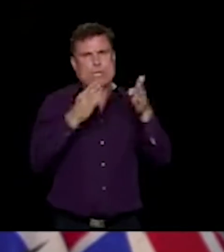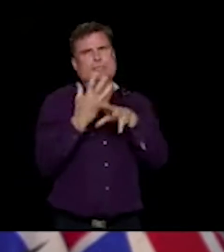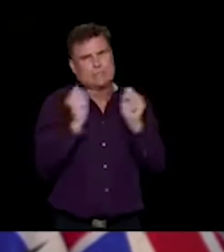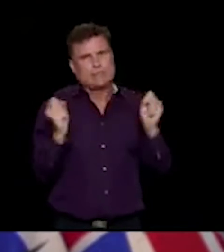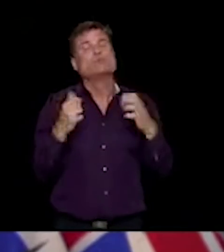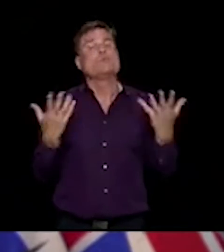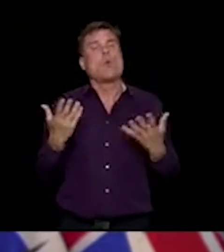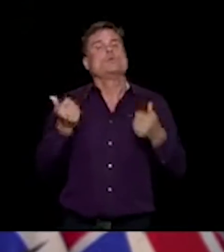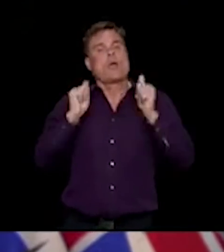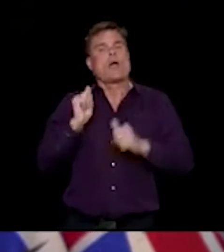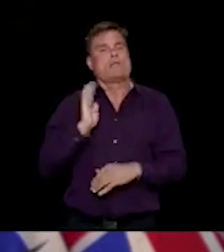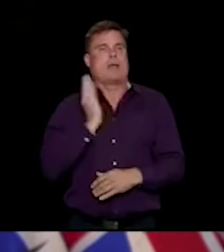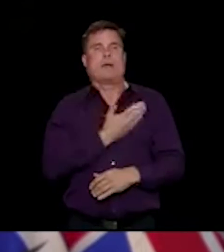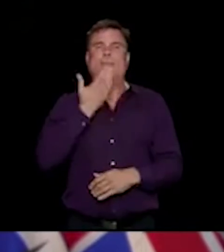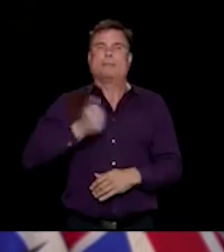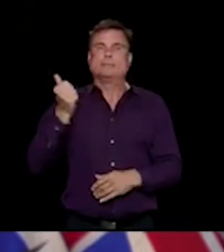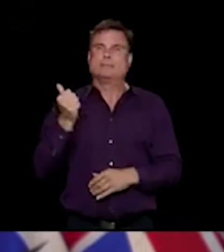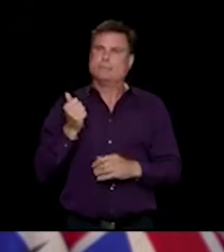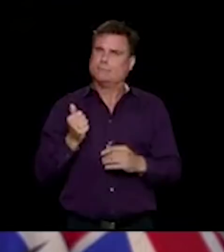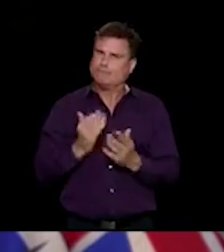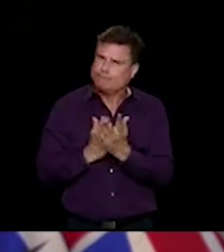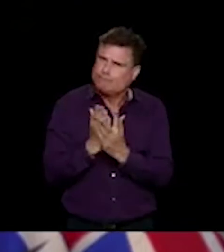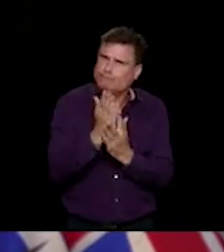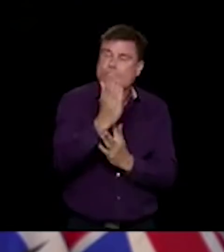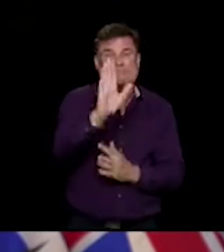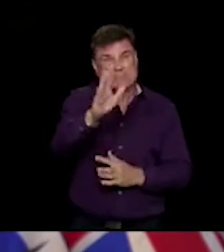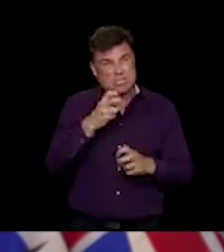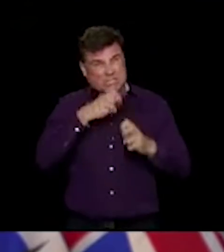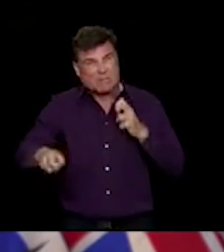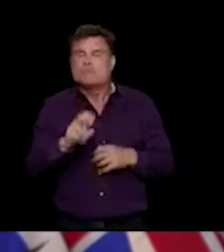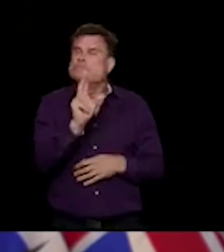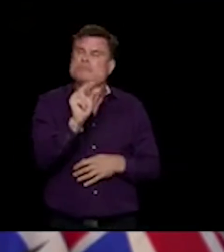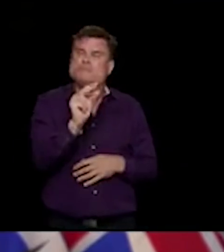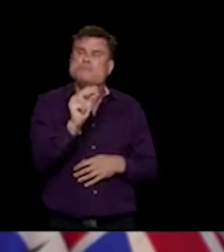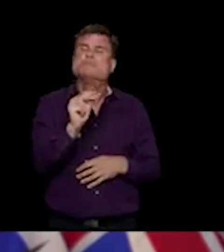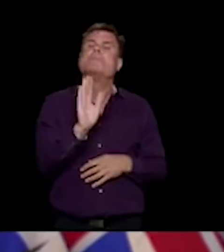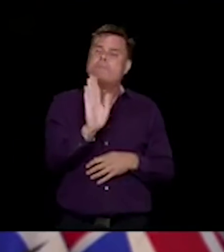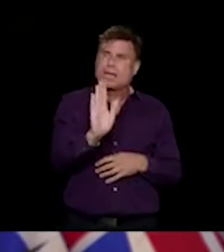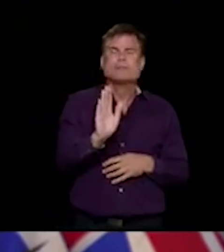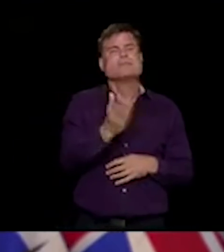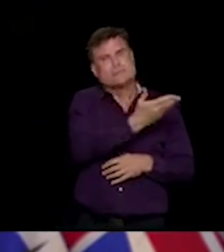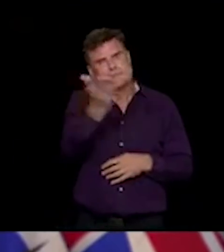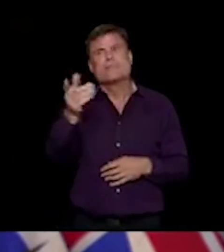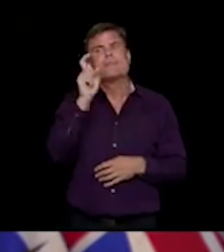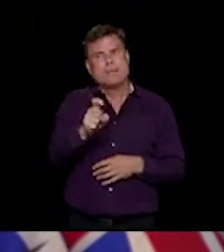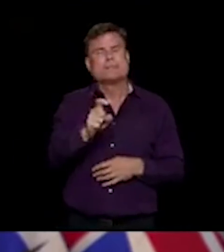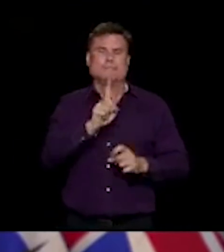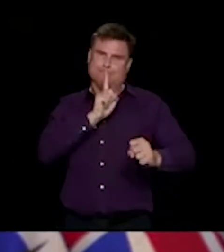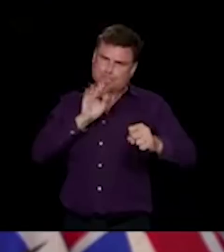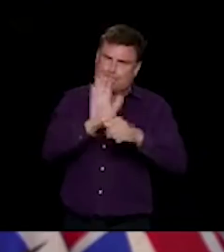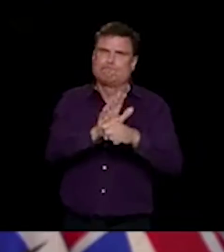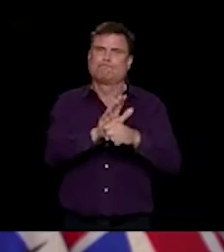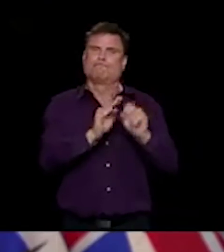province. It's not too difficult to do, but it does require all of us to be involved and all of our effort all of the